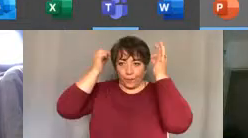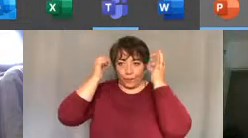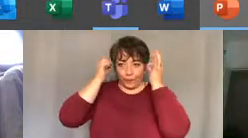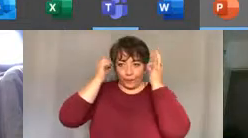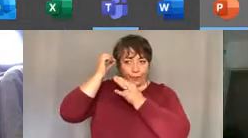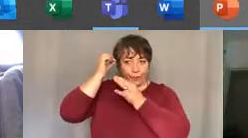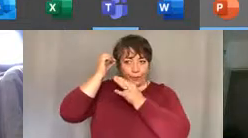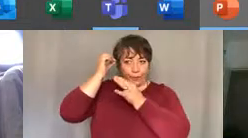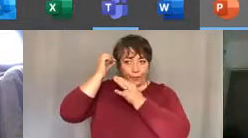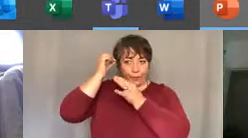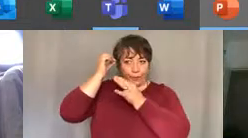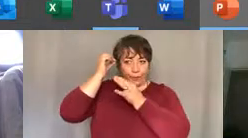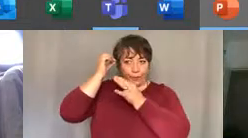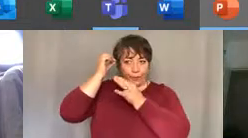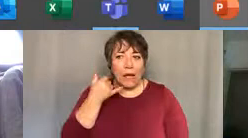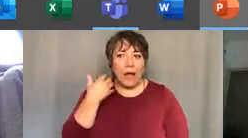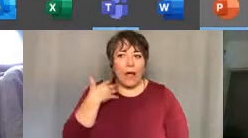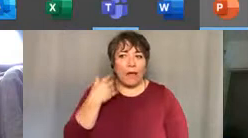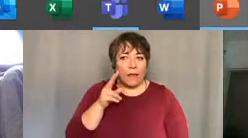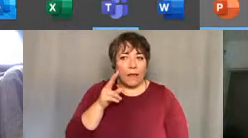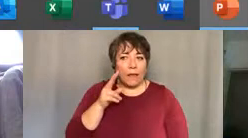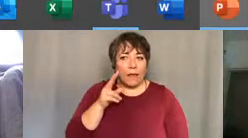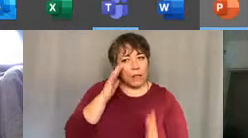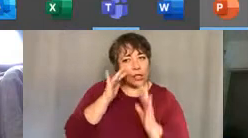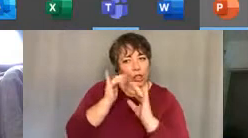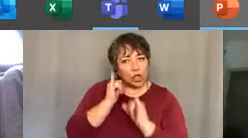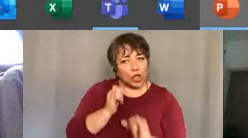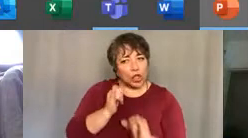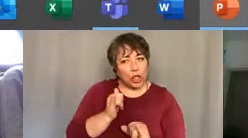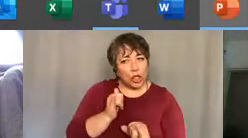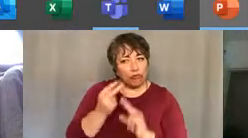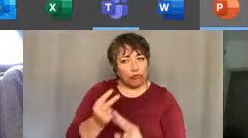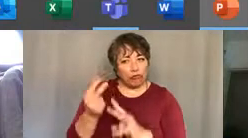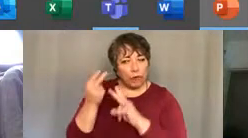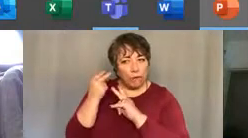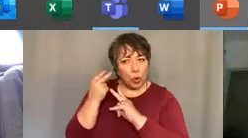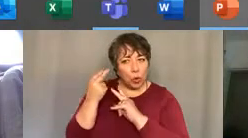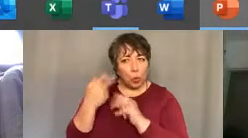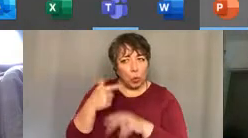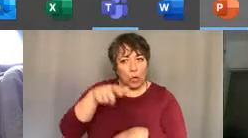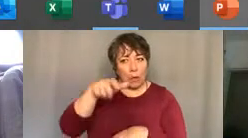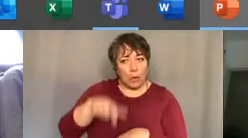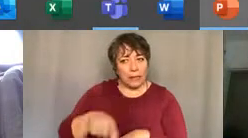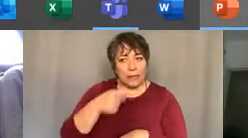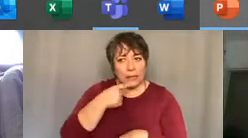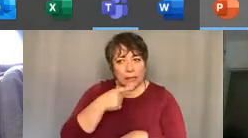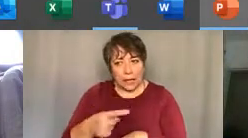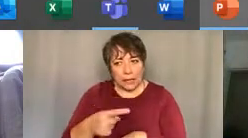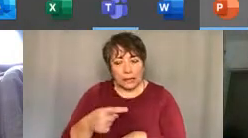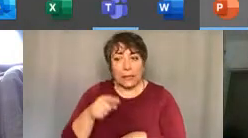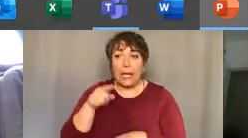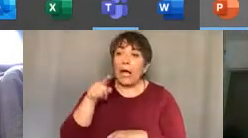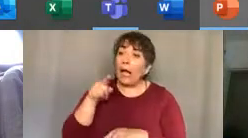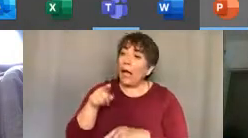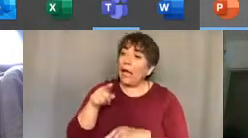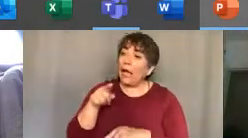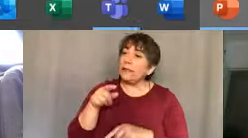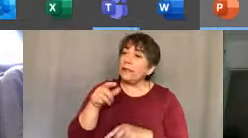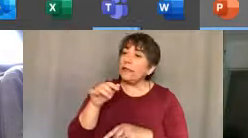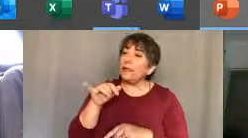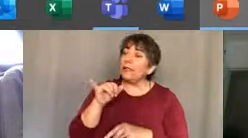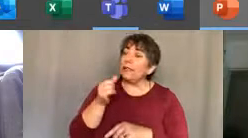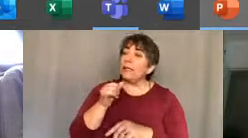makes an intervention. Now, an intervention is preventing medicines being issued, which would essentially have been